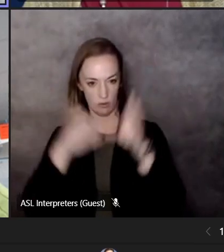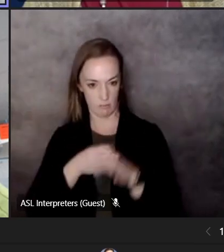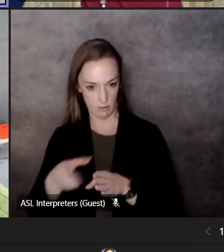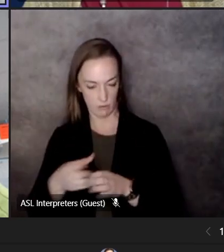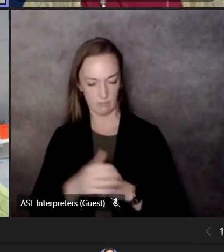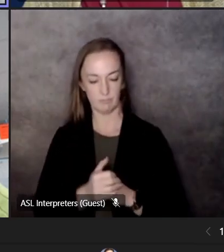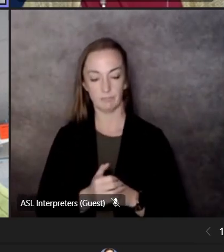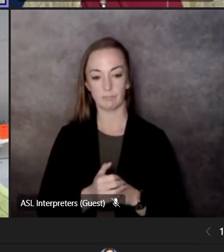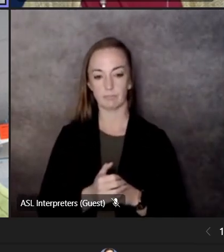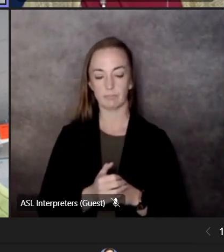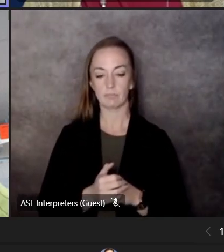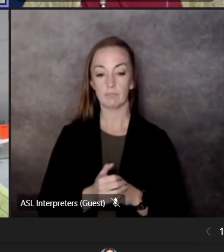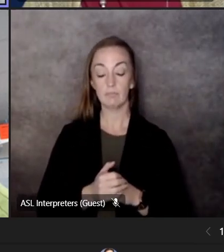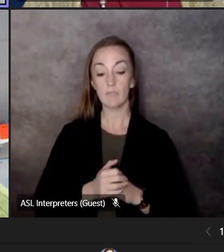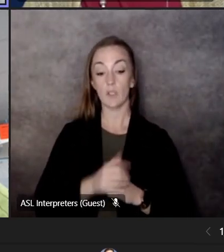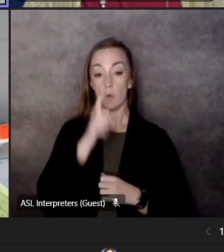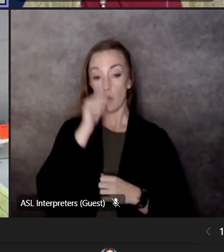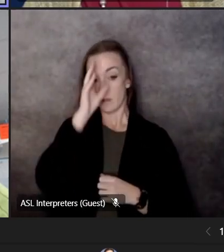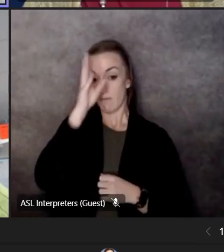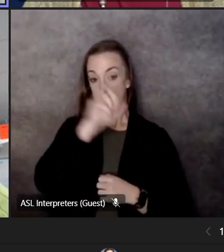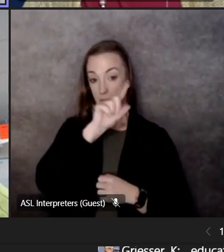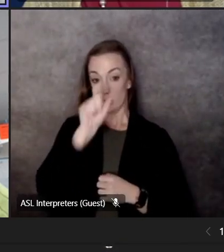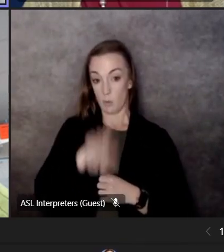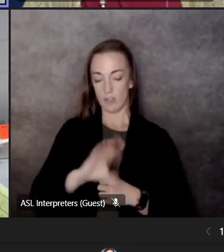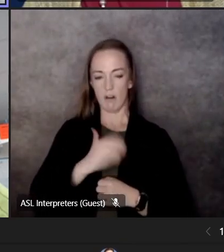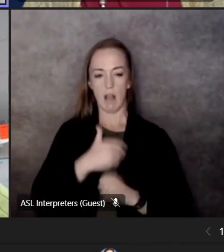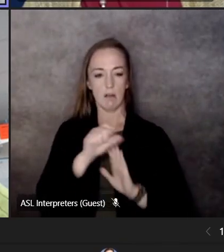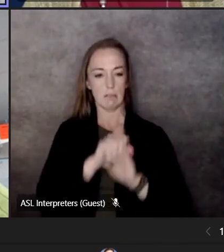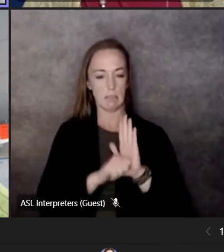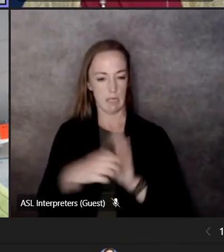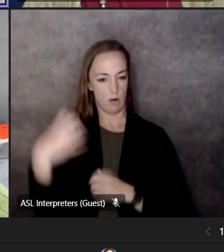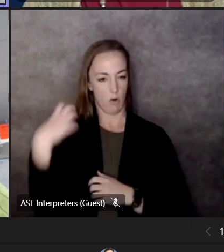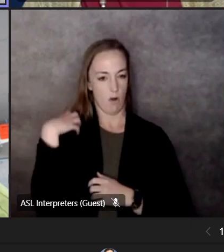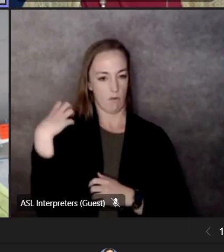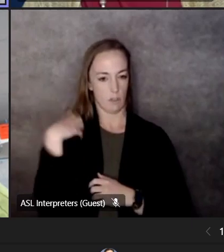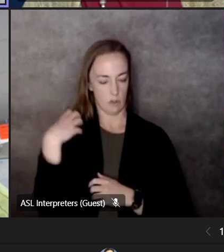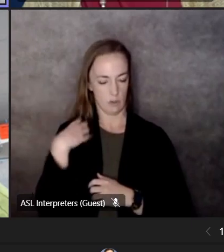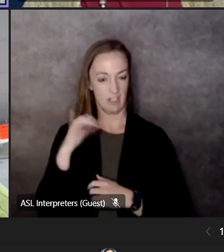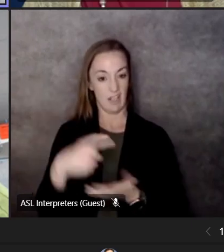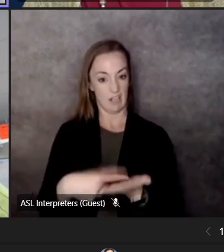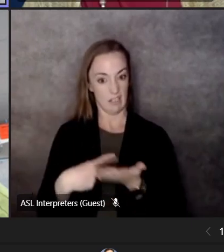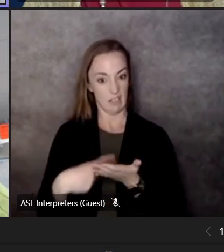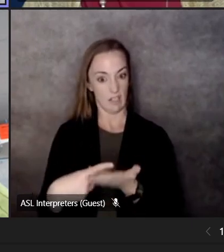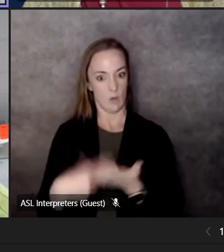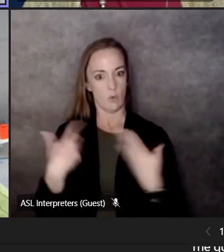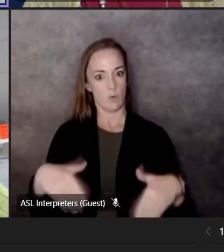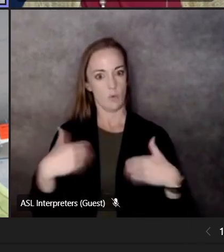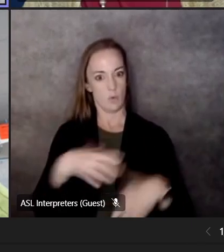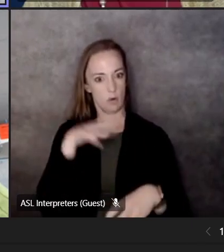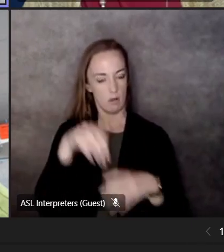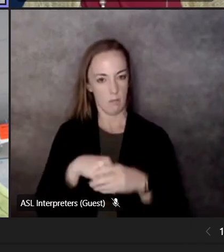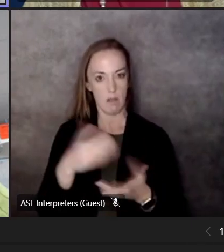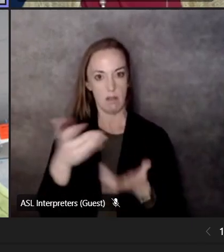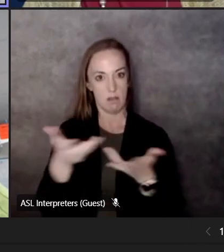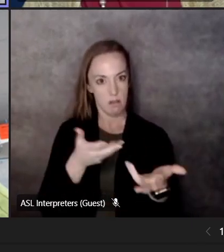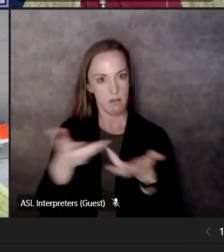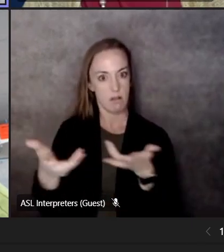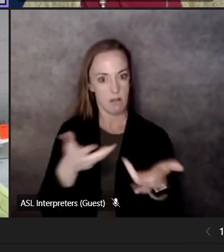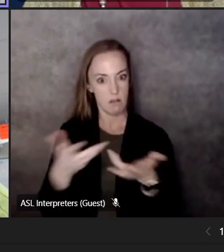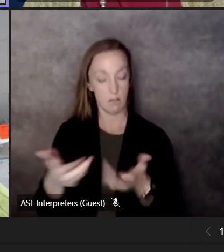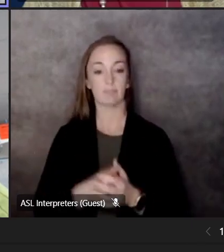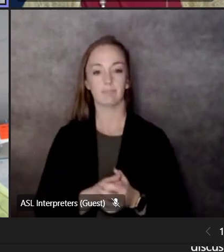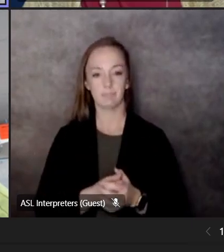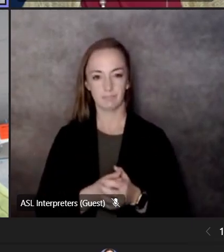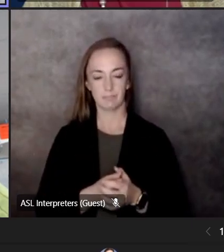state officers, and the discussion was highly interactive and engaged students who participated. Finally, excuse